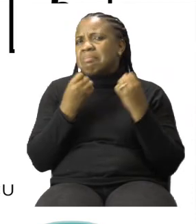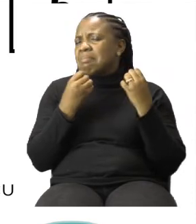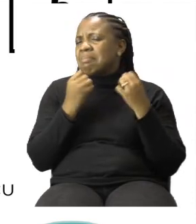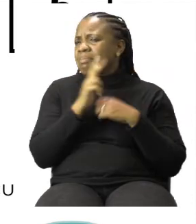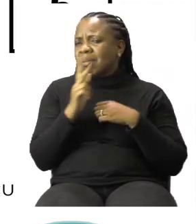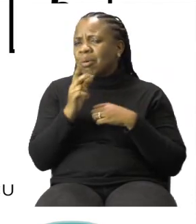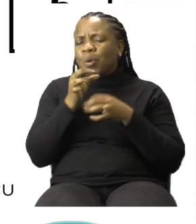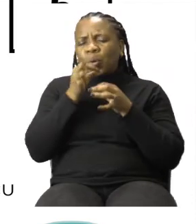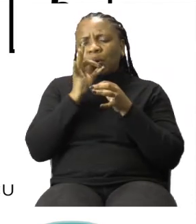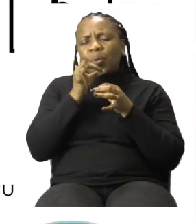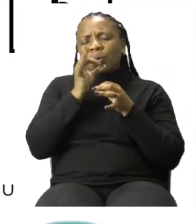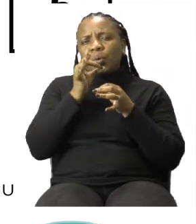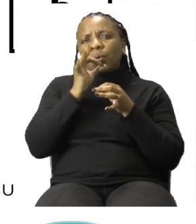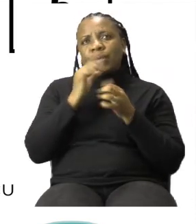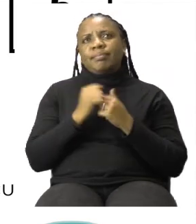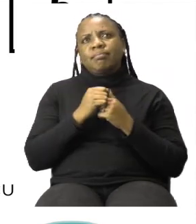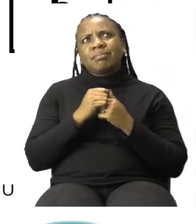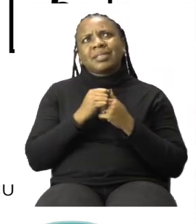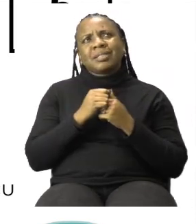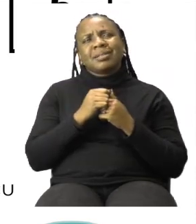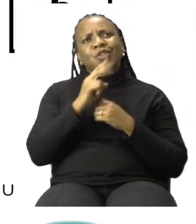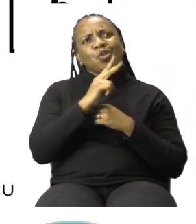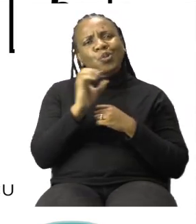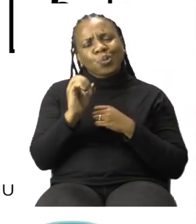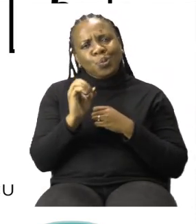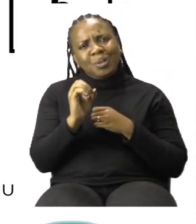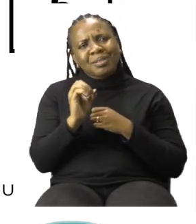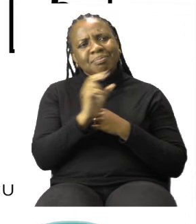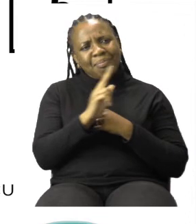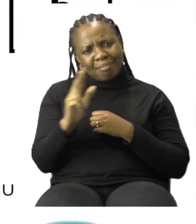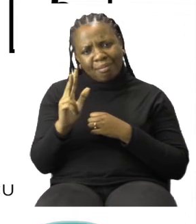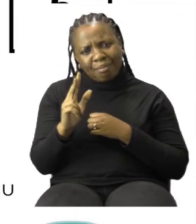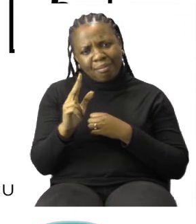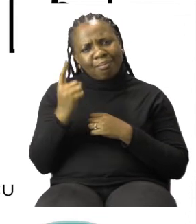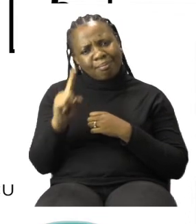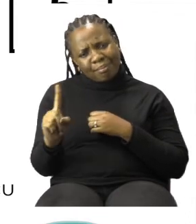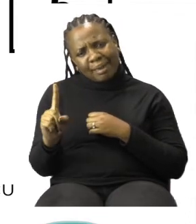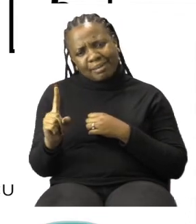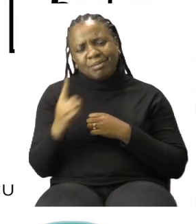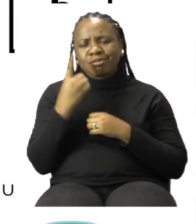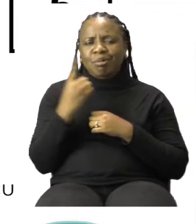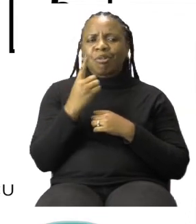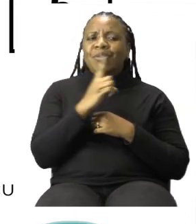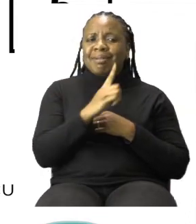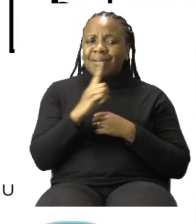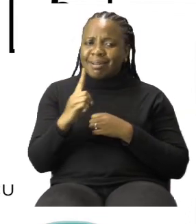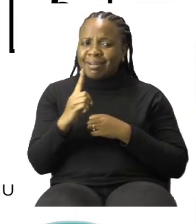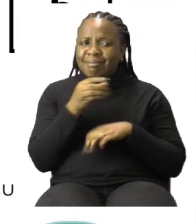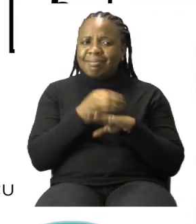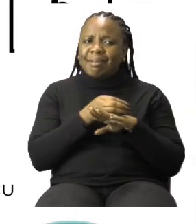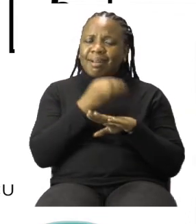people and she only has 11 cups. Our job is to find out how many cups she still